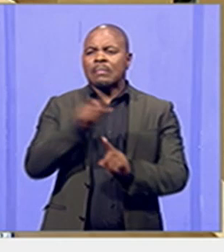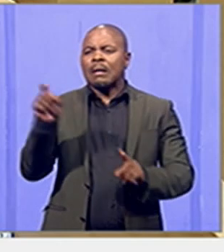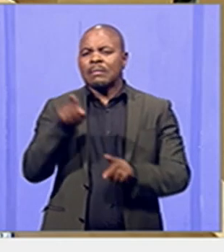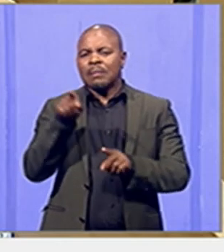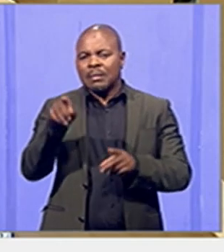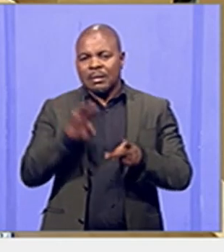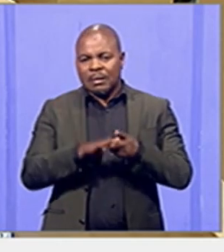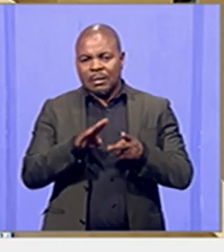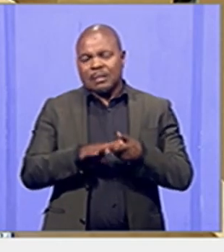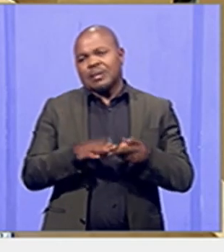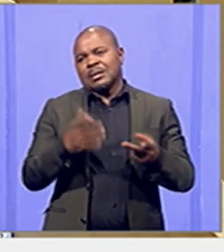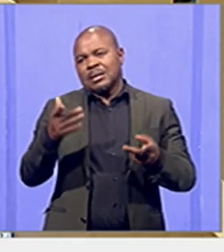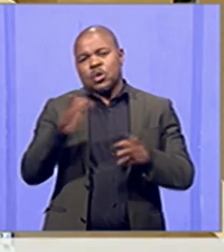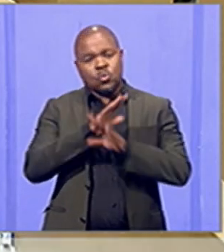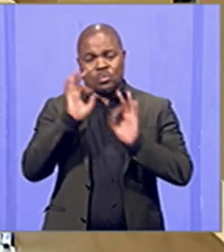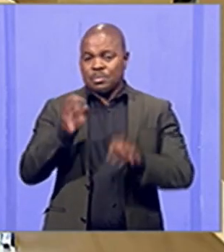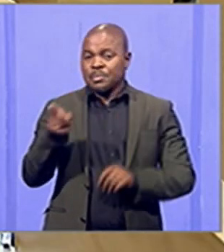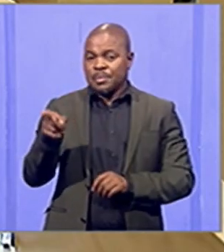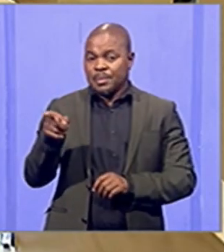incorrect as it might be,